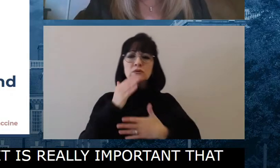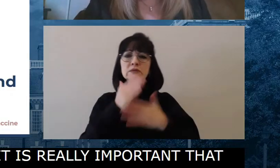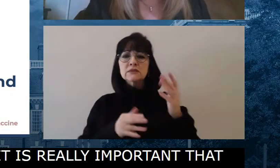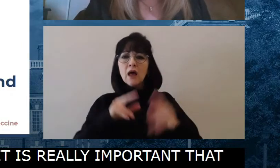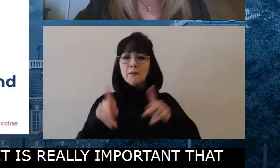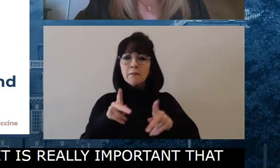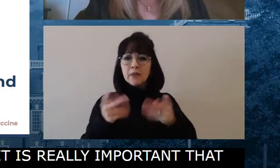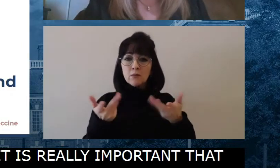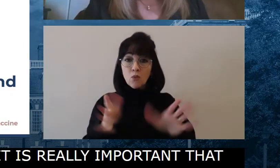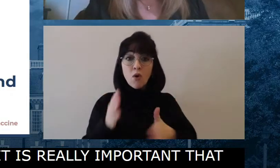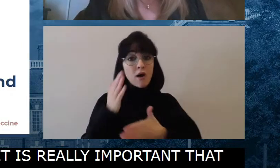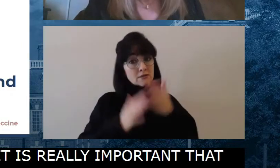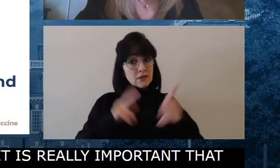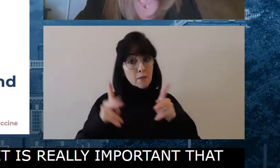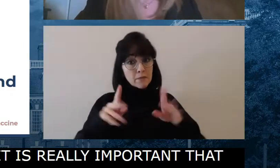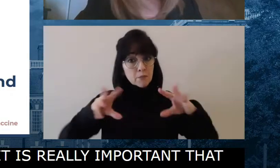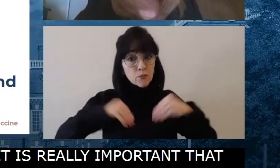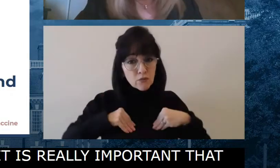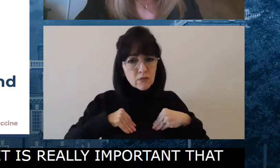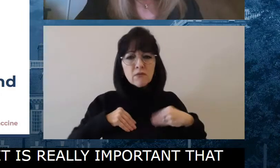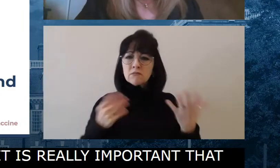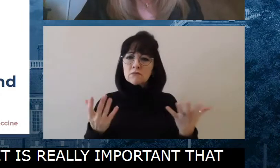people as we should be.